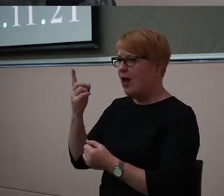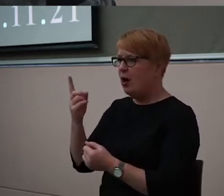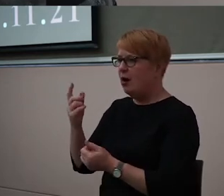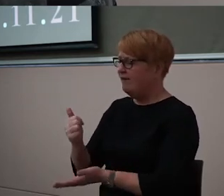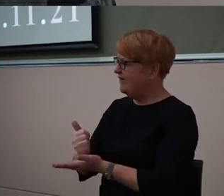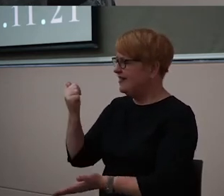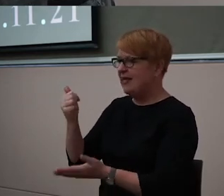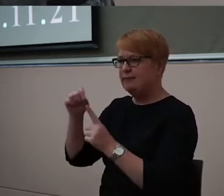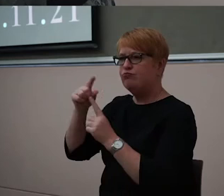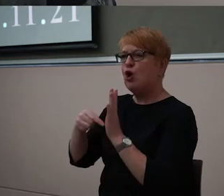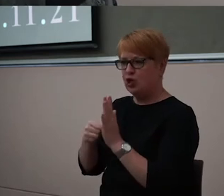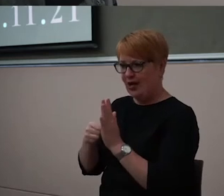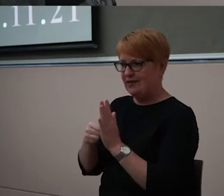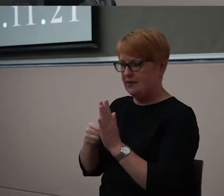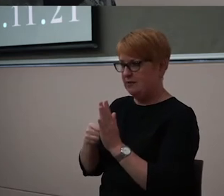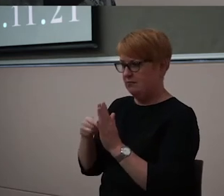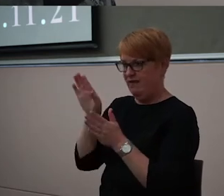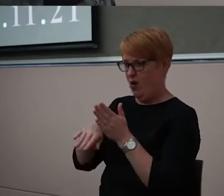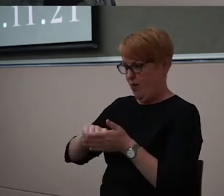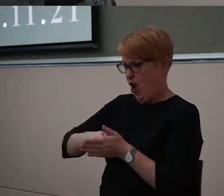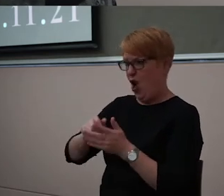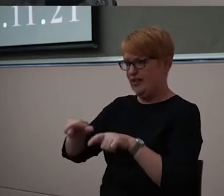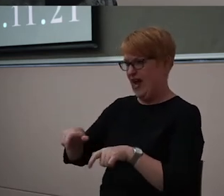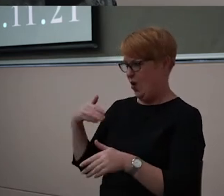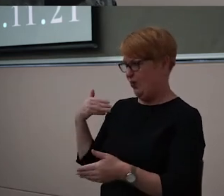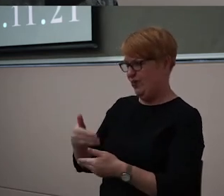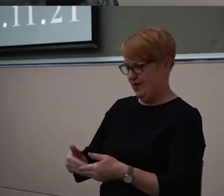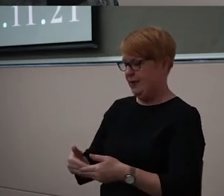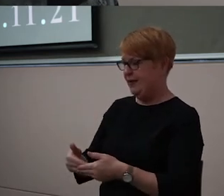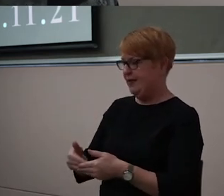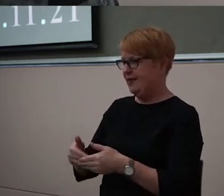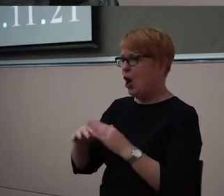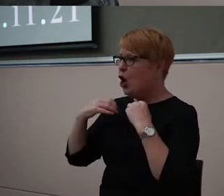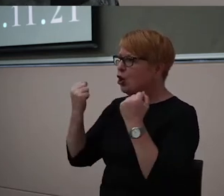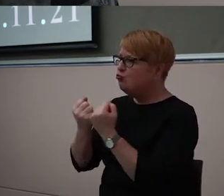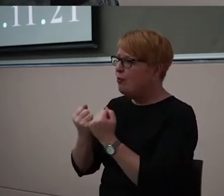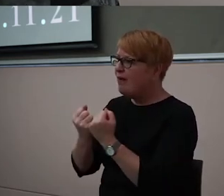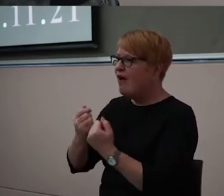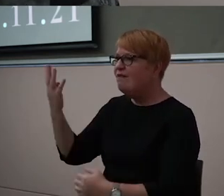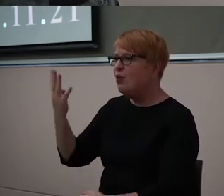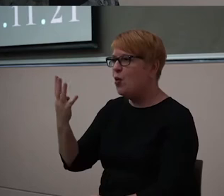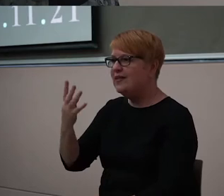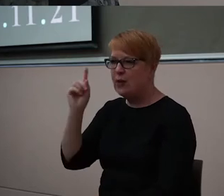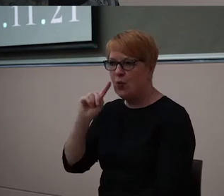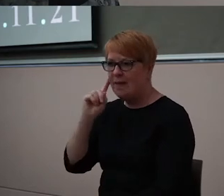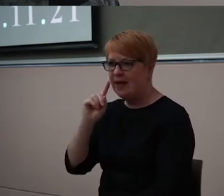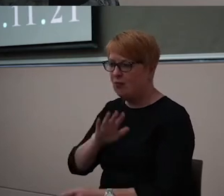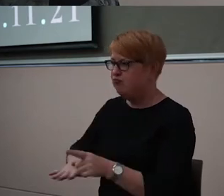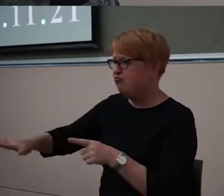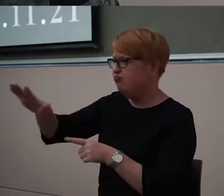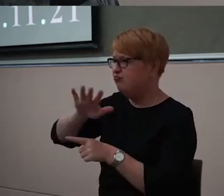all through lockdown, since the start of COVID, with a group of 40 women from across